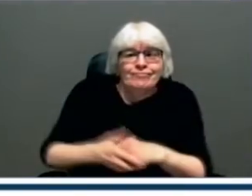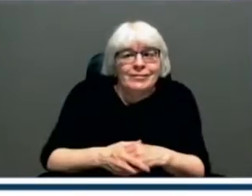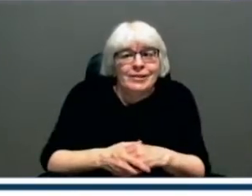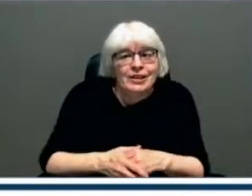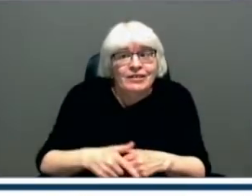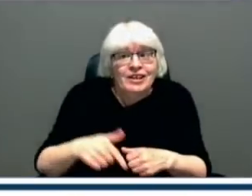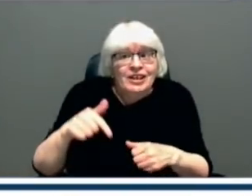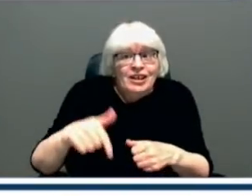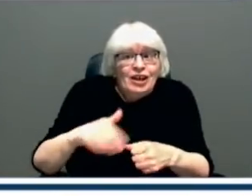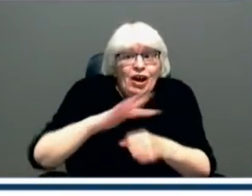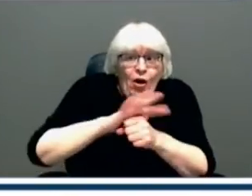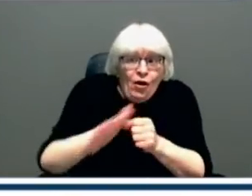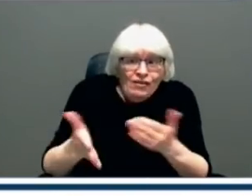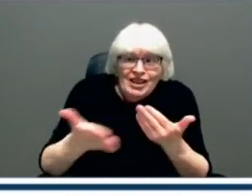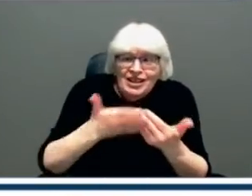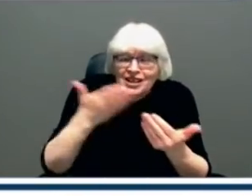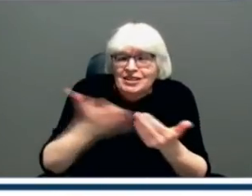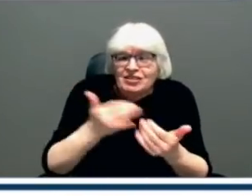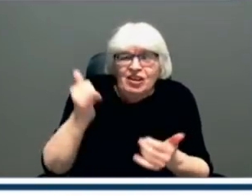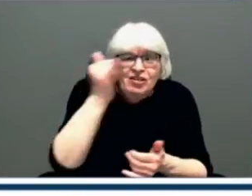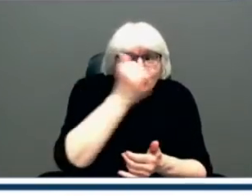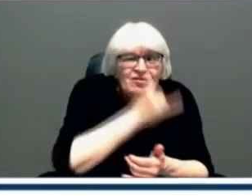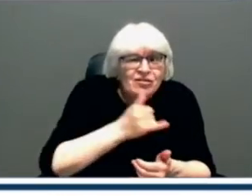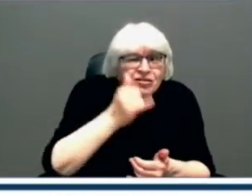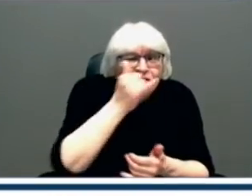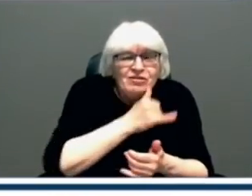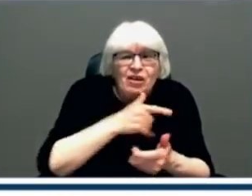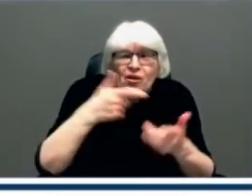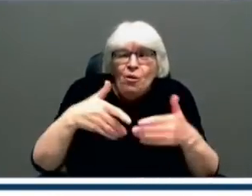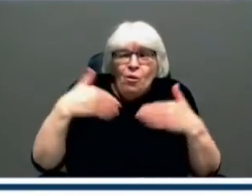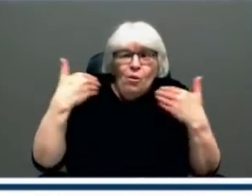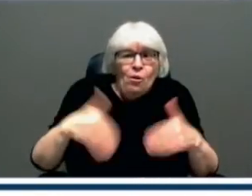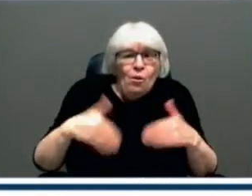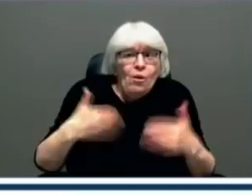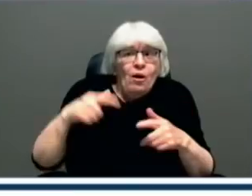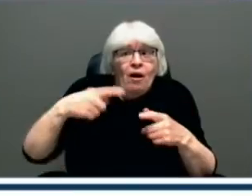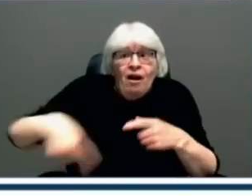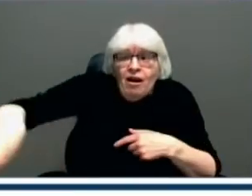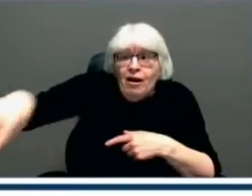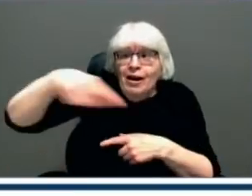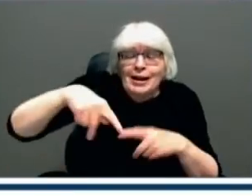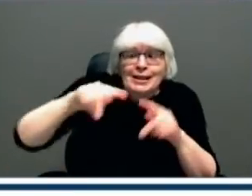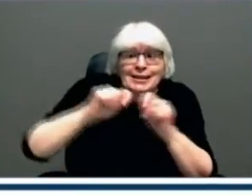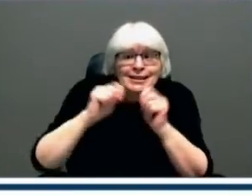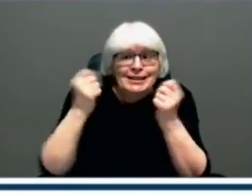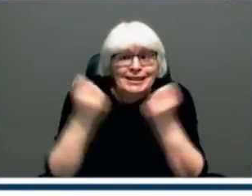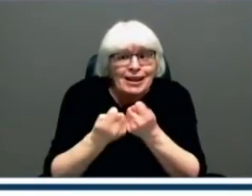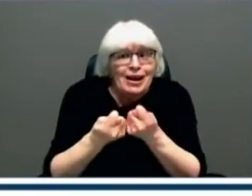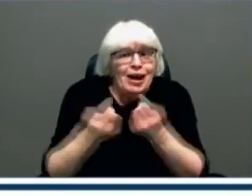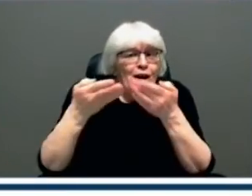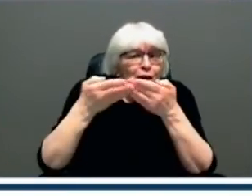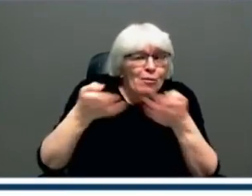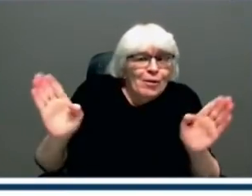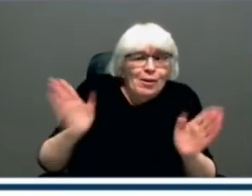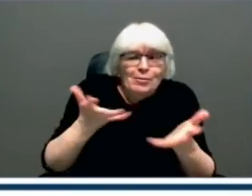once again, and the public health team and I remain very much engaged in the pandemic